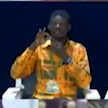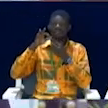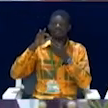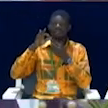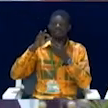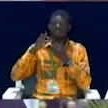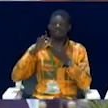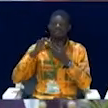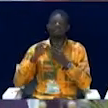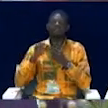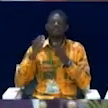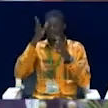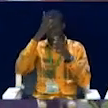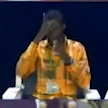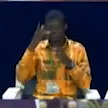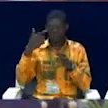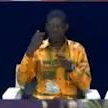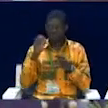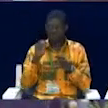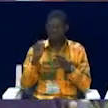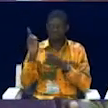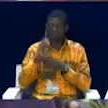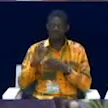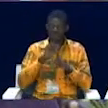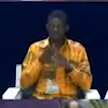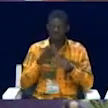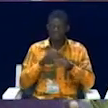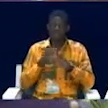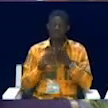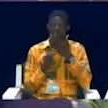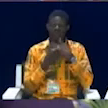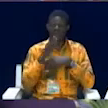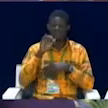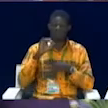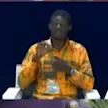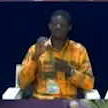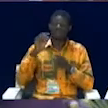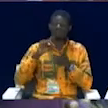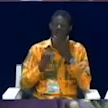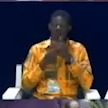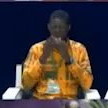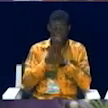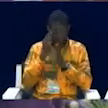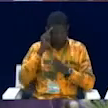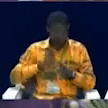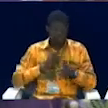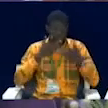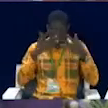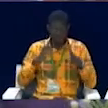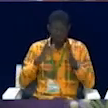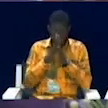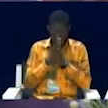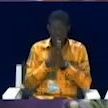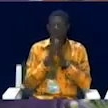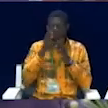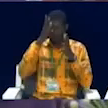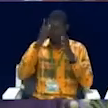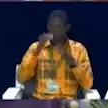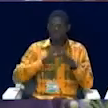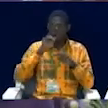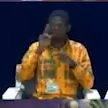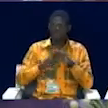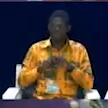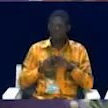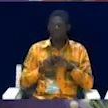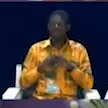Daddy Gio. And while at the program, by the grace of God, immediately Daddy prayed for us. I sat on the seat Daddy